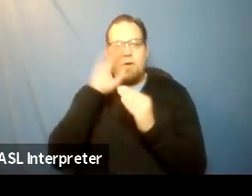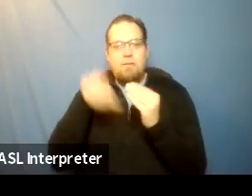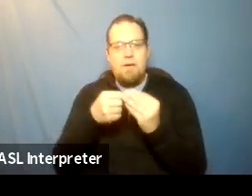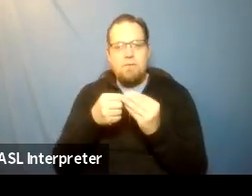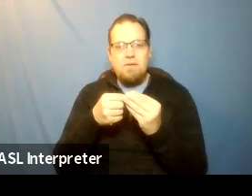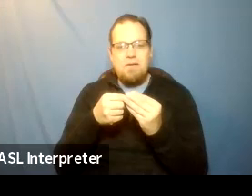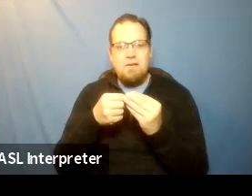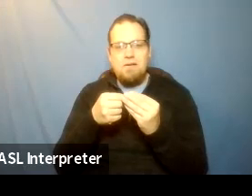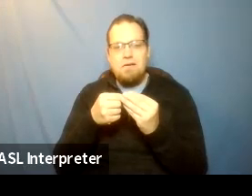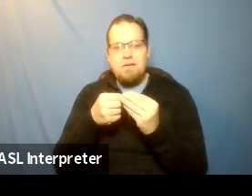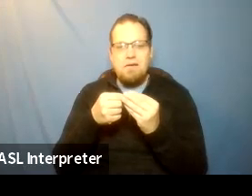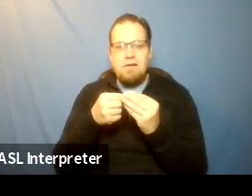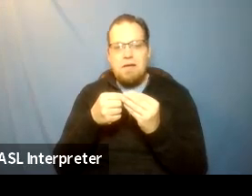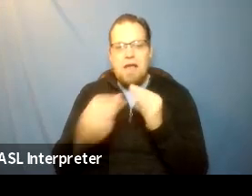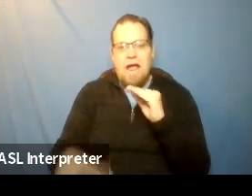again, extra